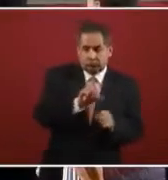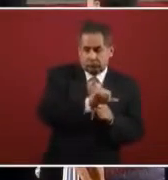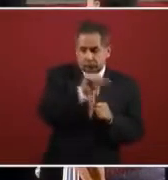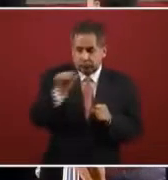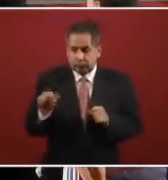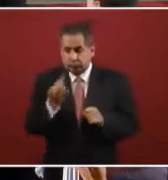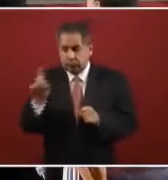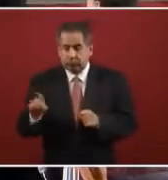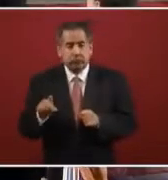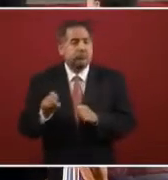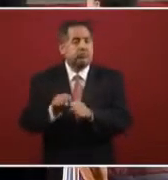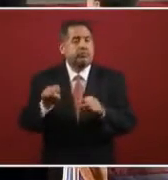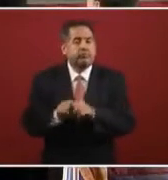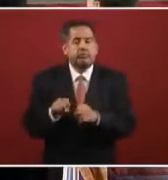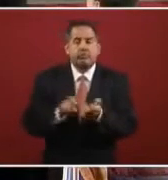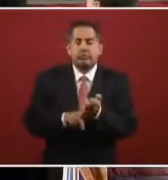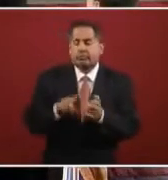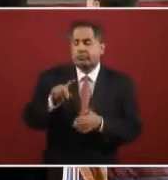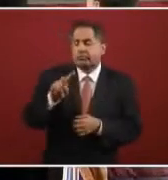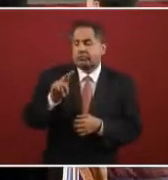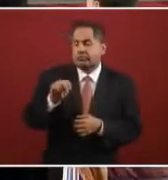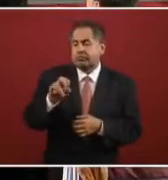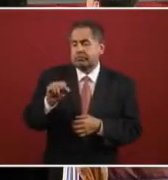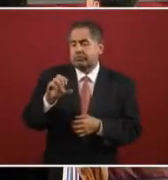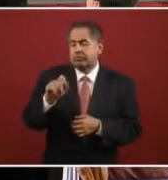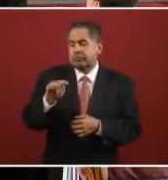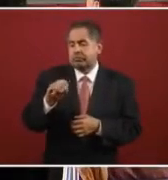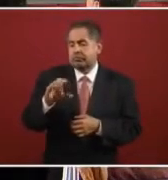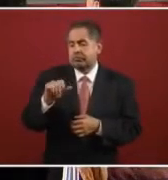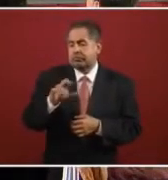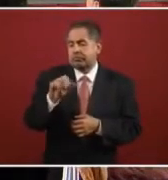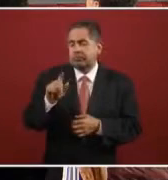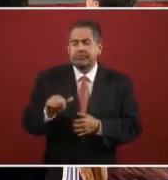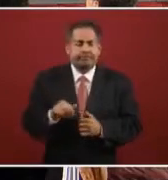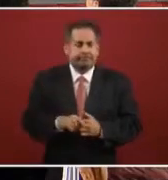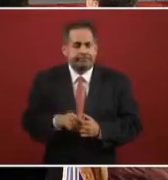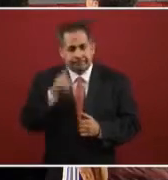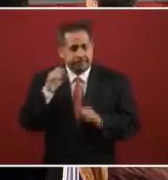From the exposition started from Sunday to Sunday.